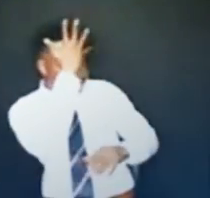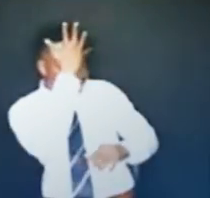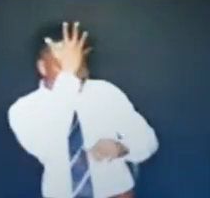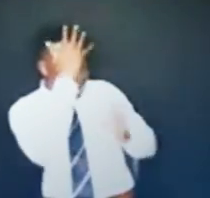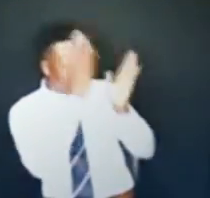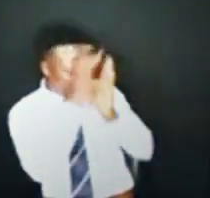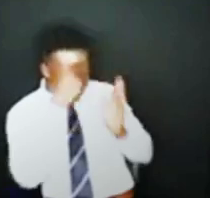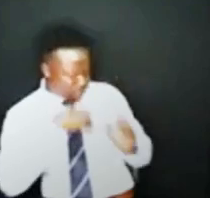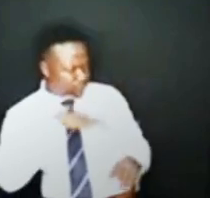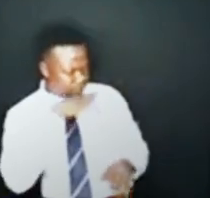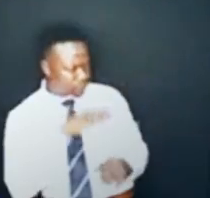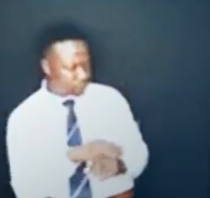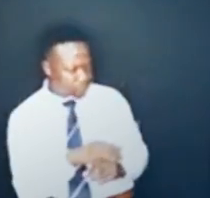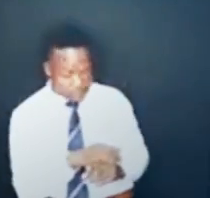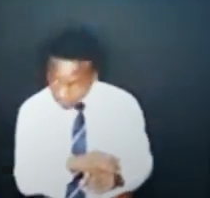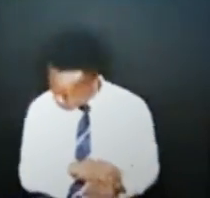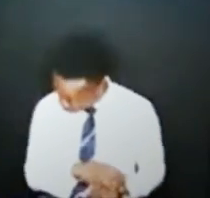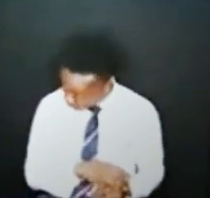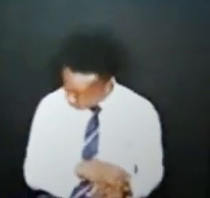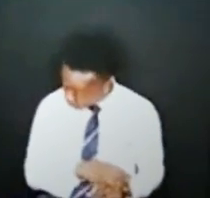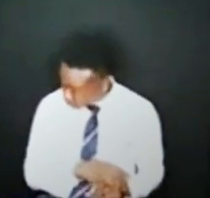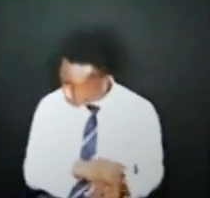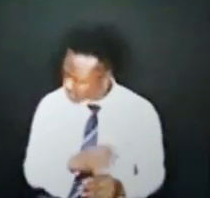So I knew who I was